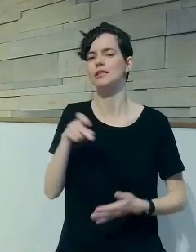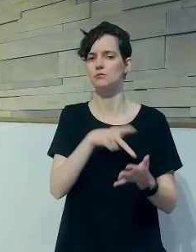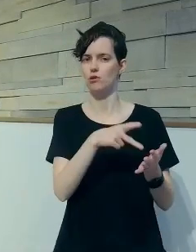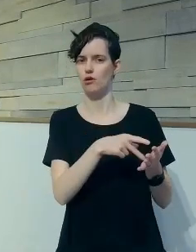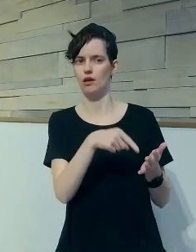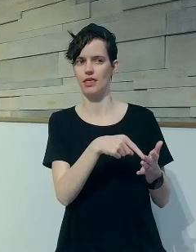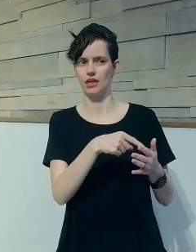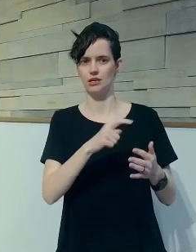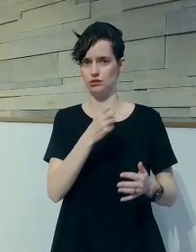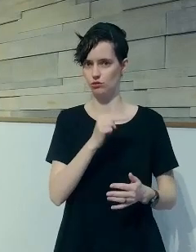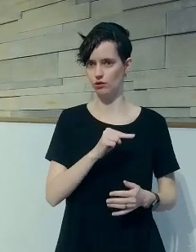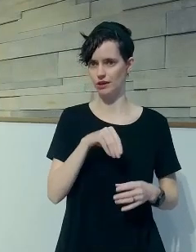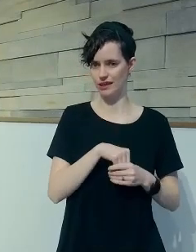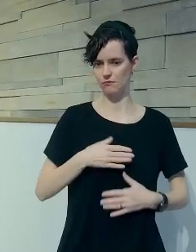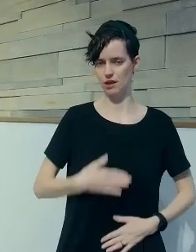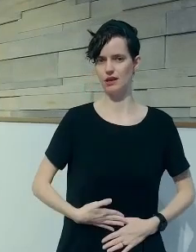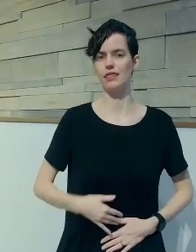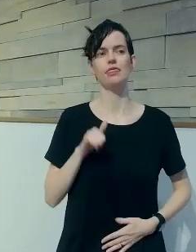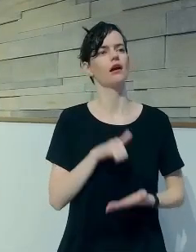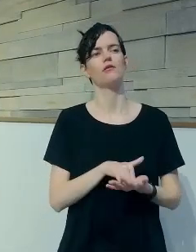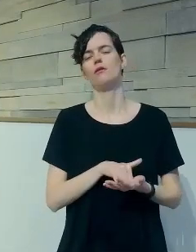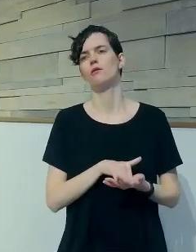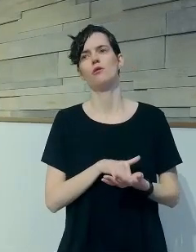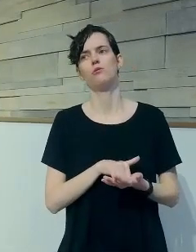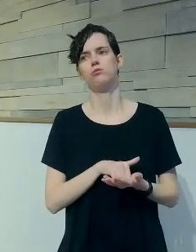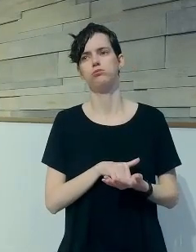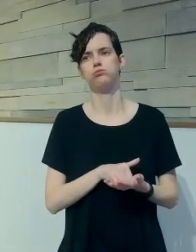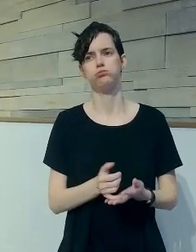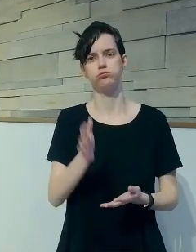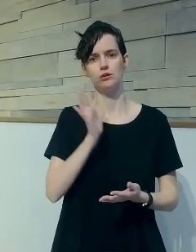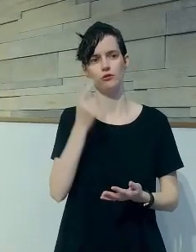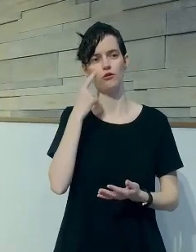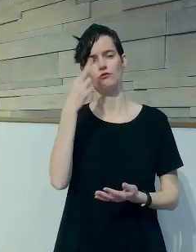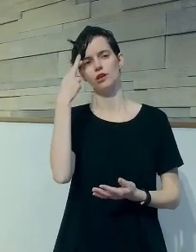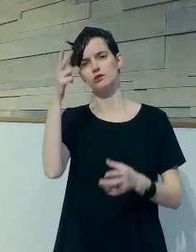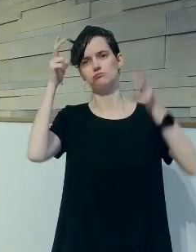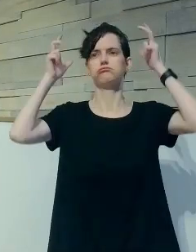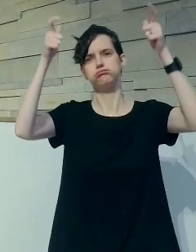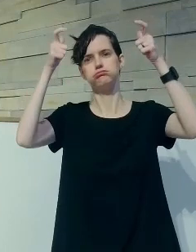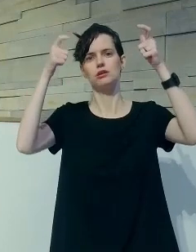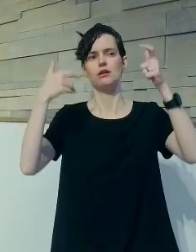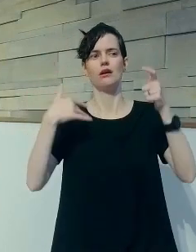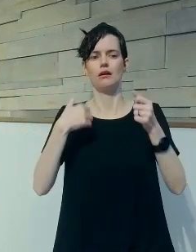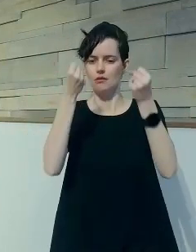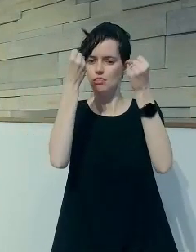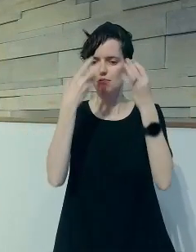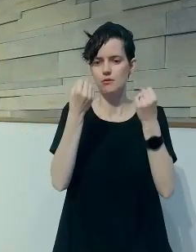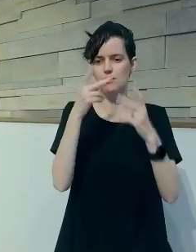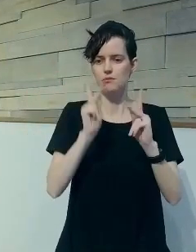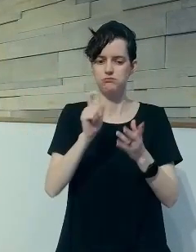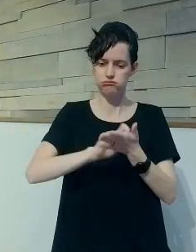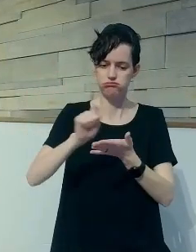Paul, his thorn in the flesh. This has been a pastime for religious scholars. There's a whole industry who seems to have